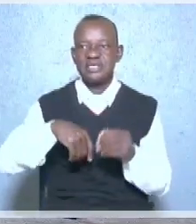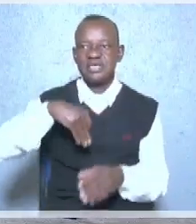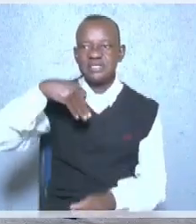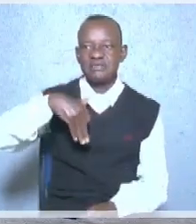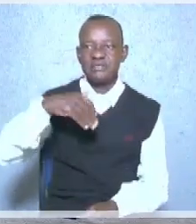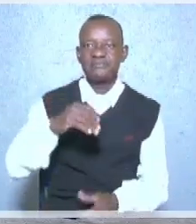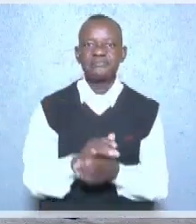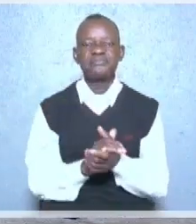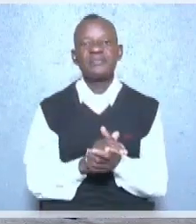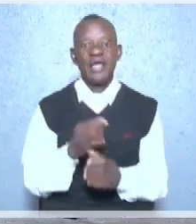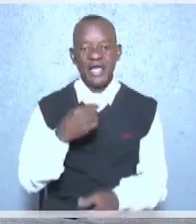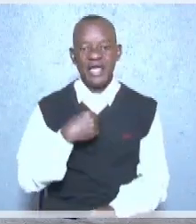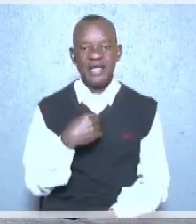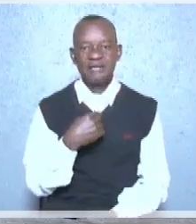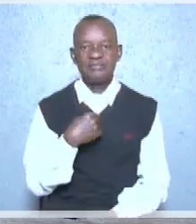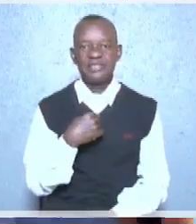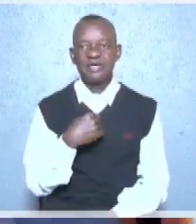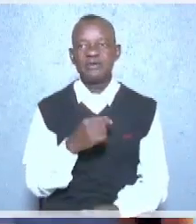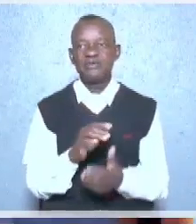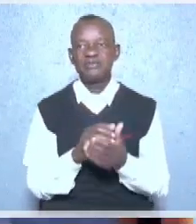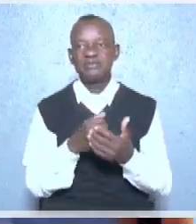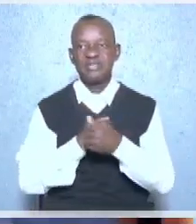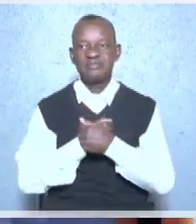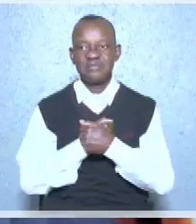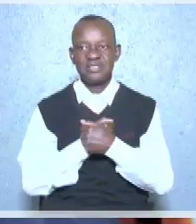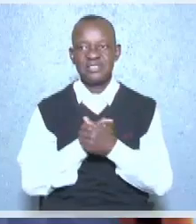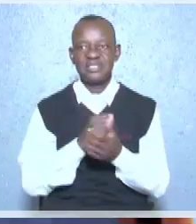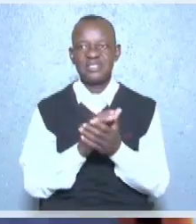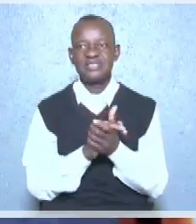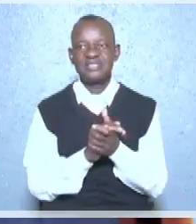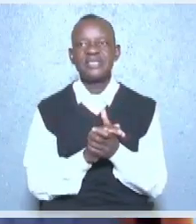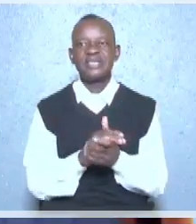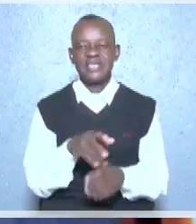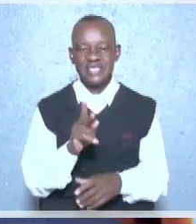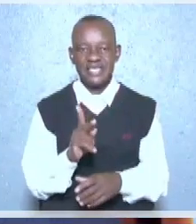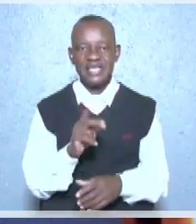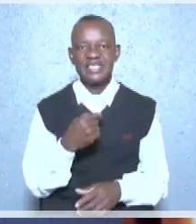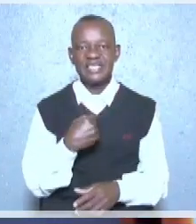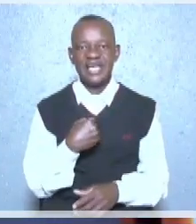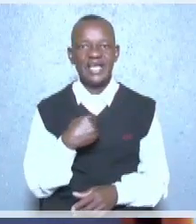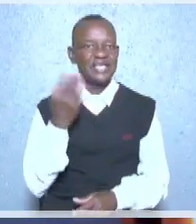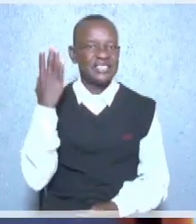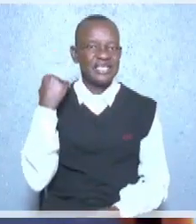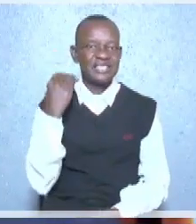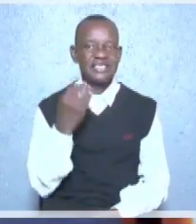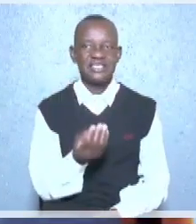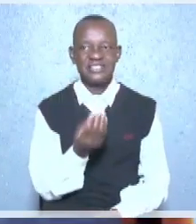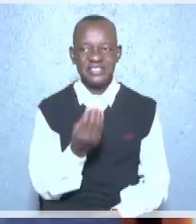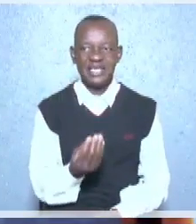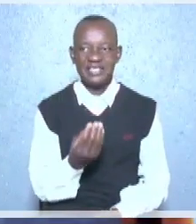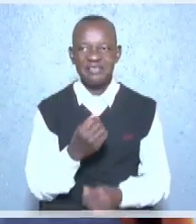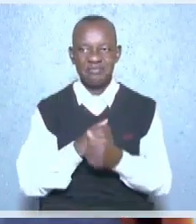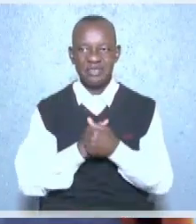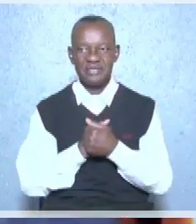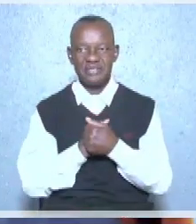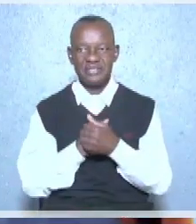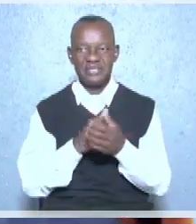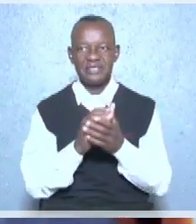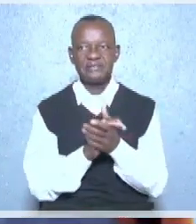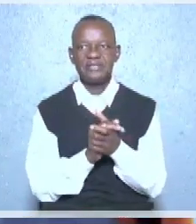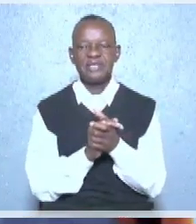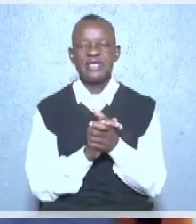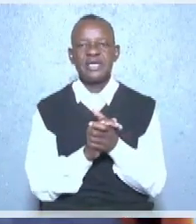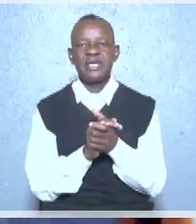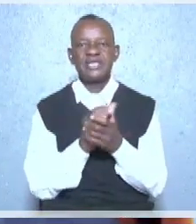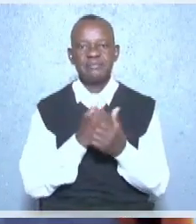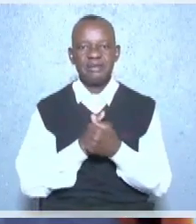and I was a child of parents who grew up in that background to say, look, you have to become a doctor, you have to